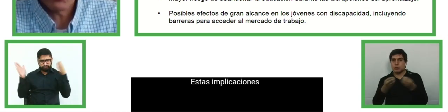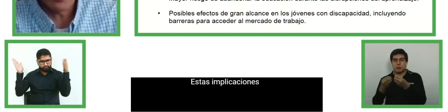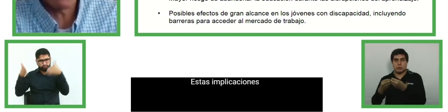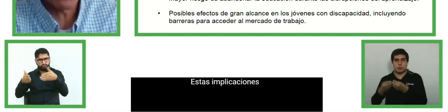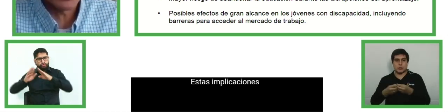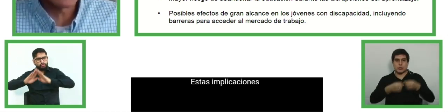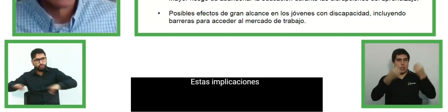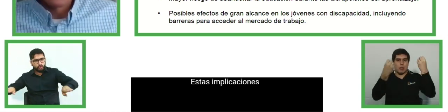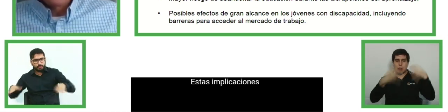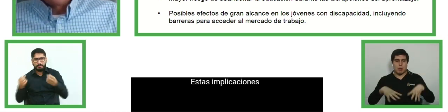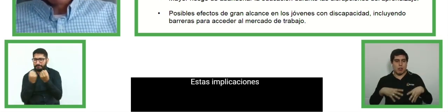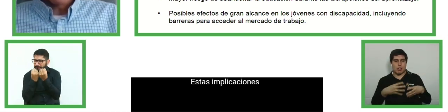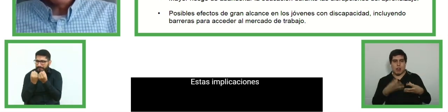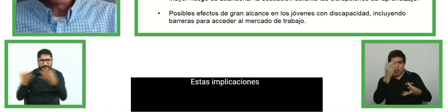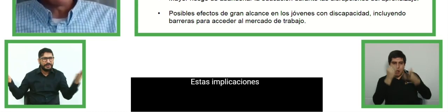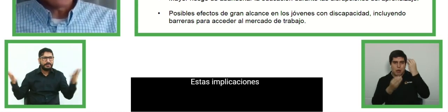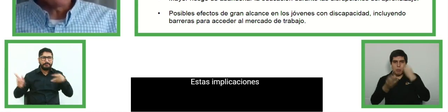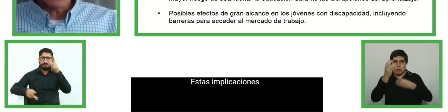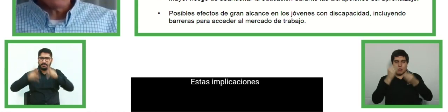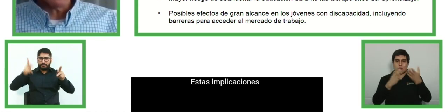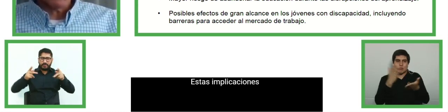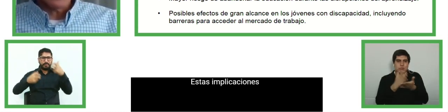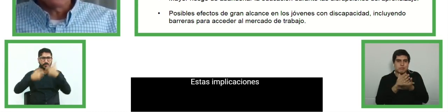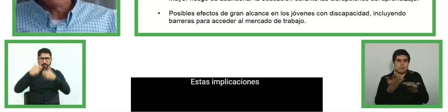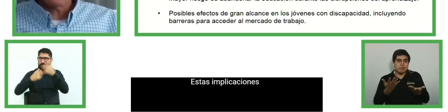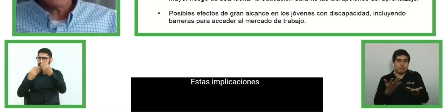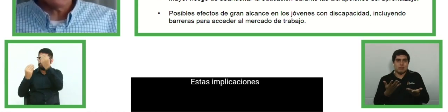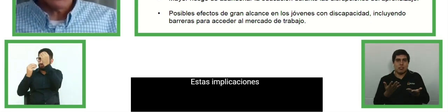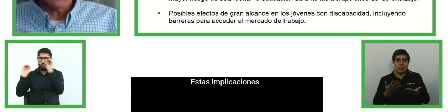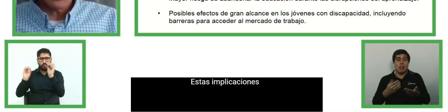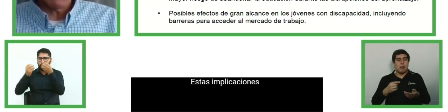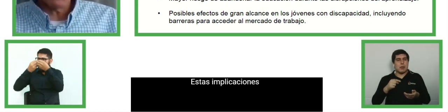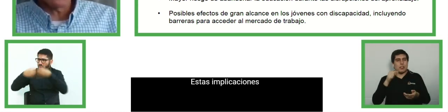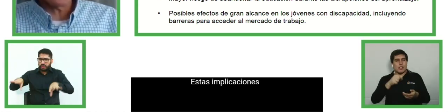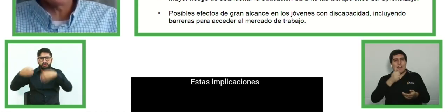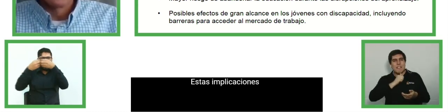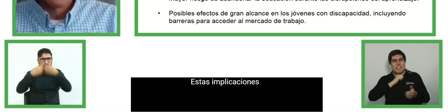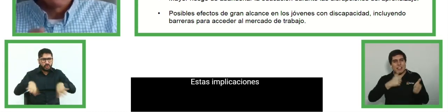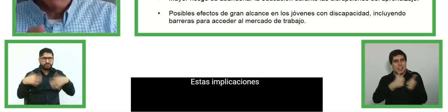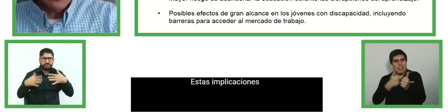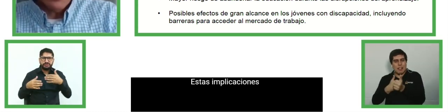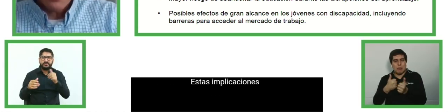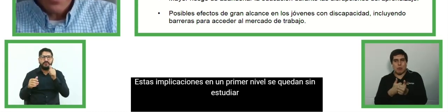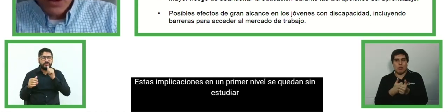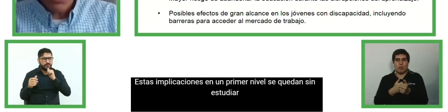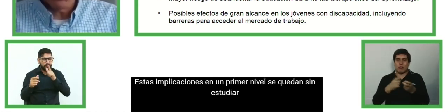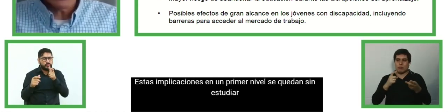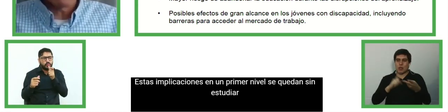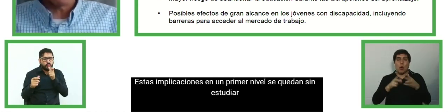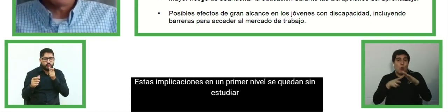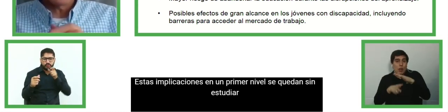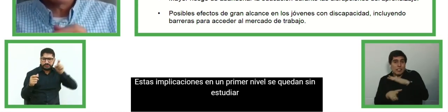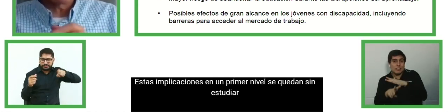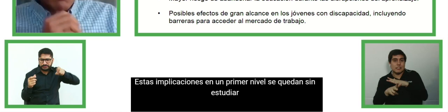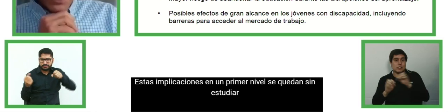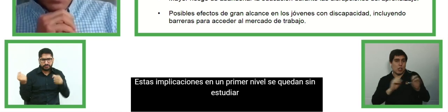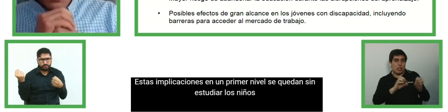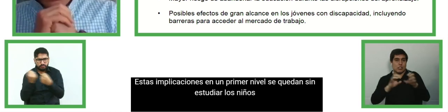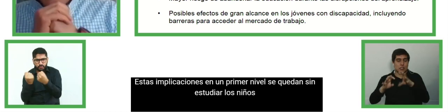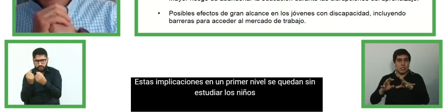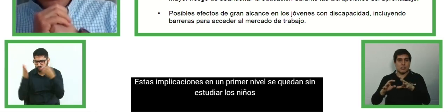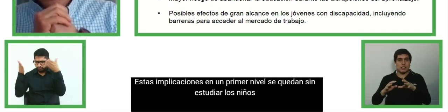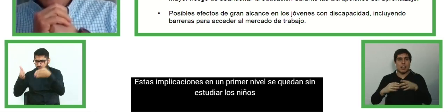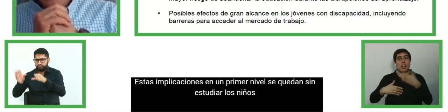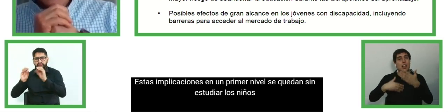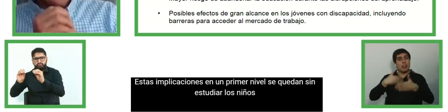studies, and that is bad, because all those deficiencies, lack of support, lack of access, what lead